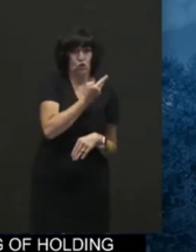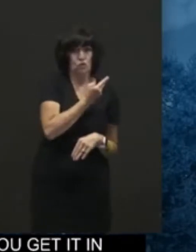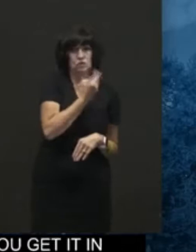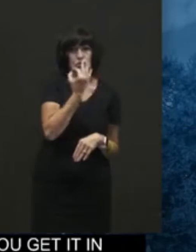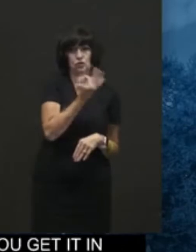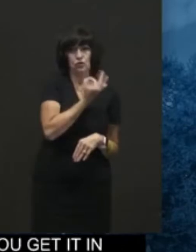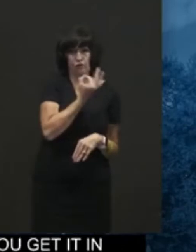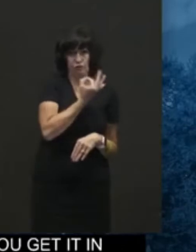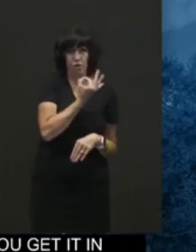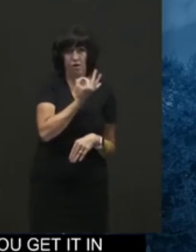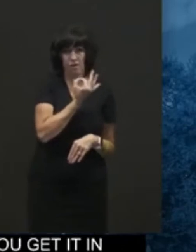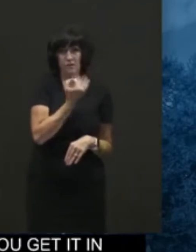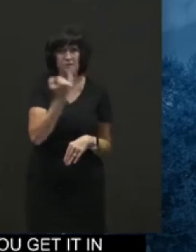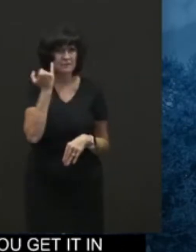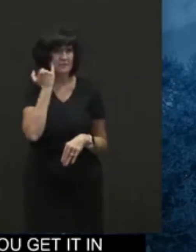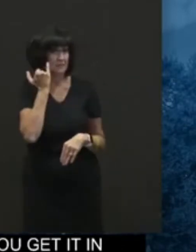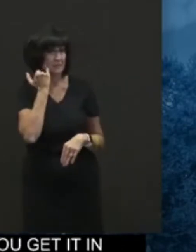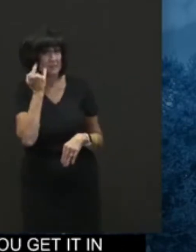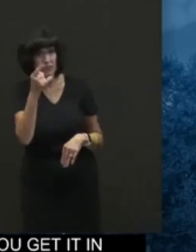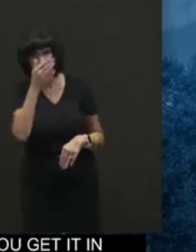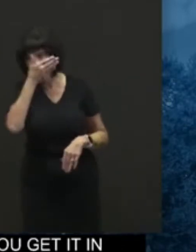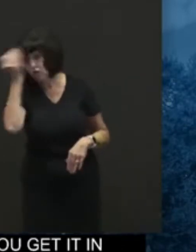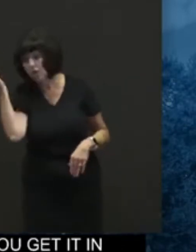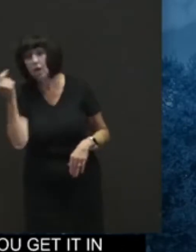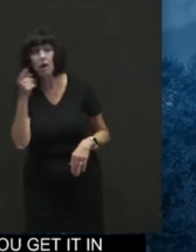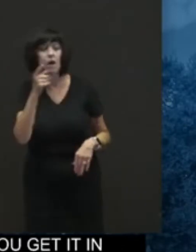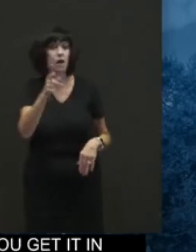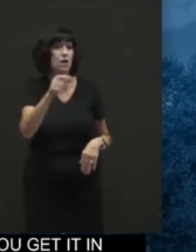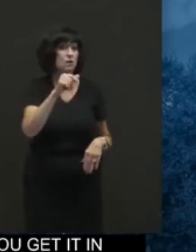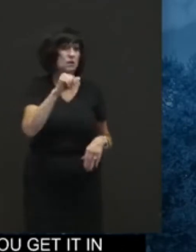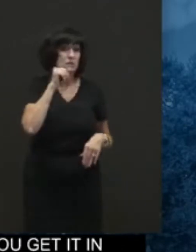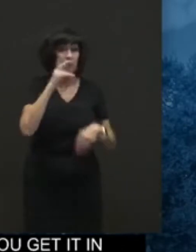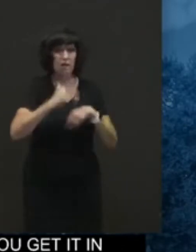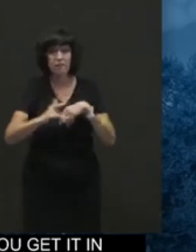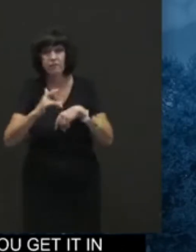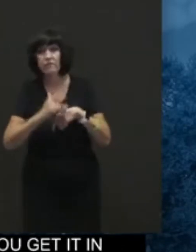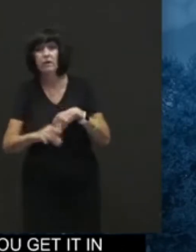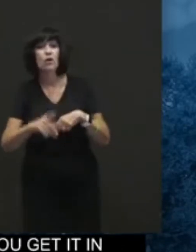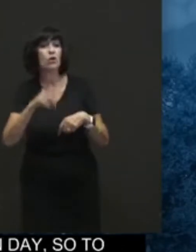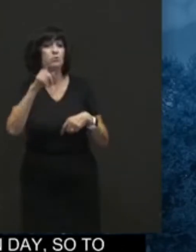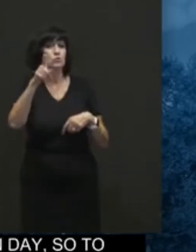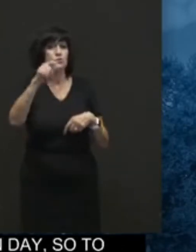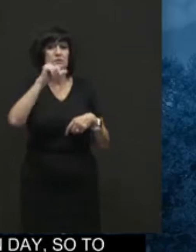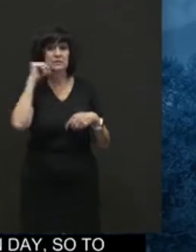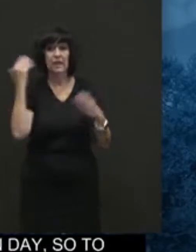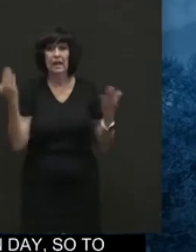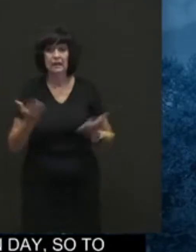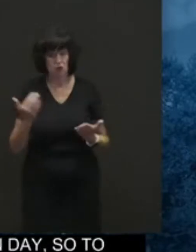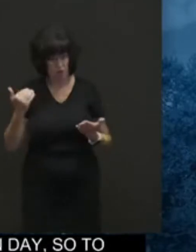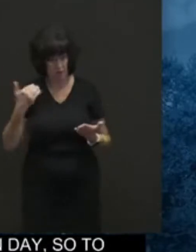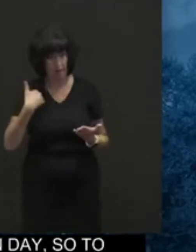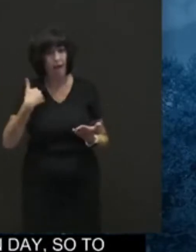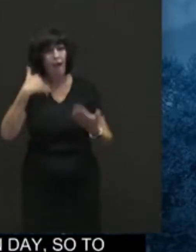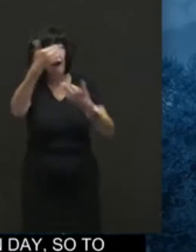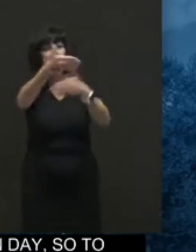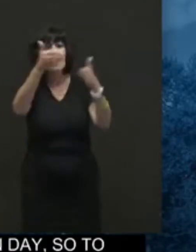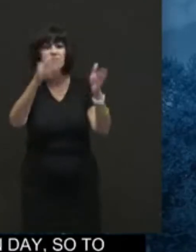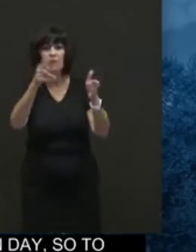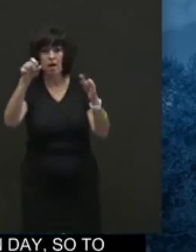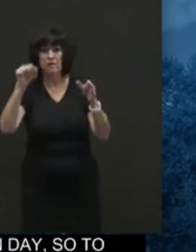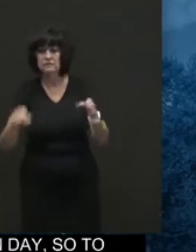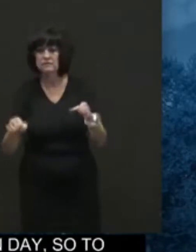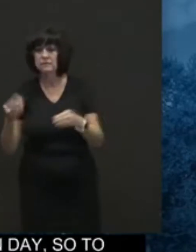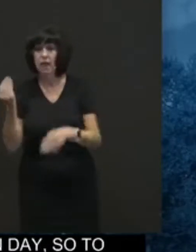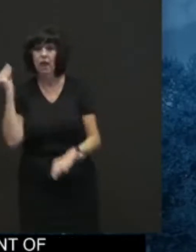Elections. If you're not able to do that, you forget about it, you're not around, whatever the case may be, there are drop boxes in